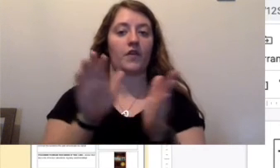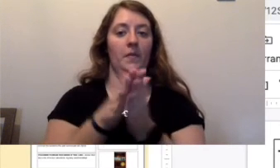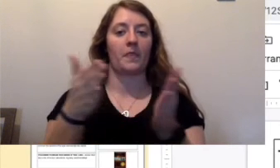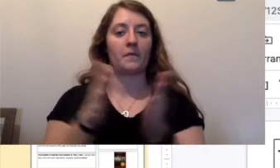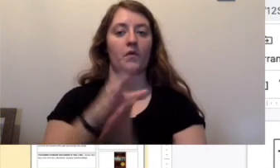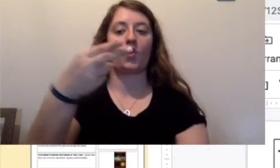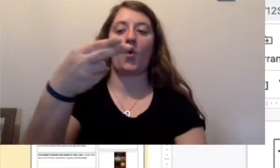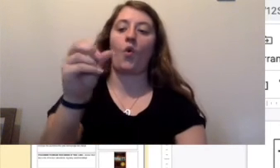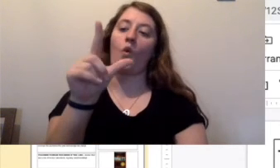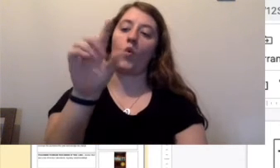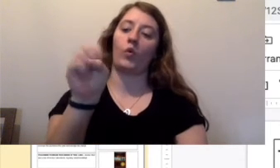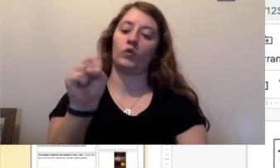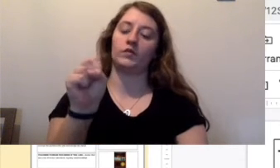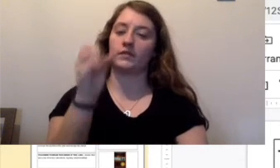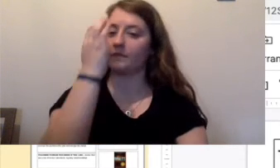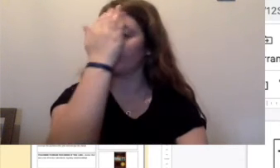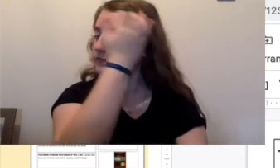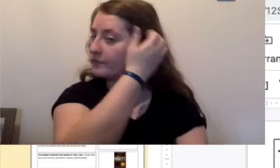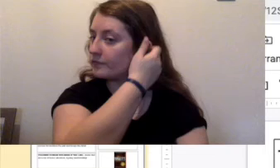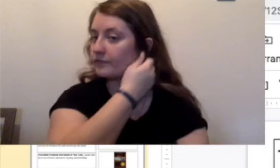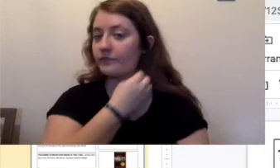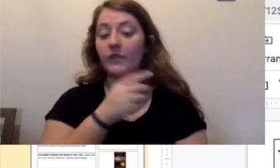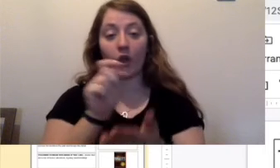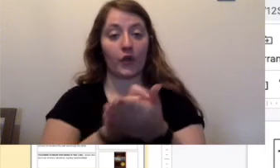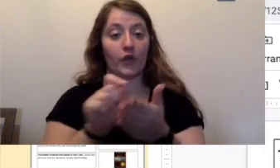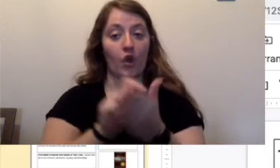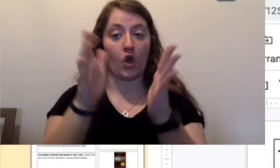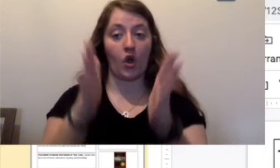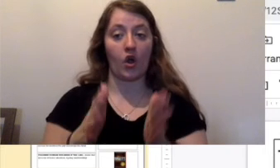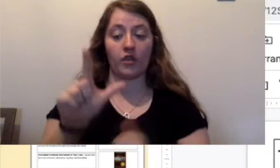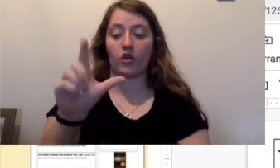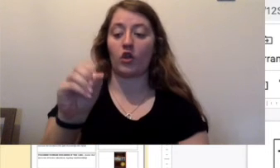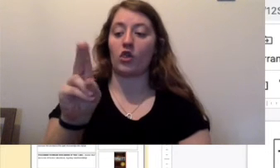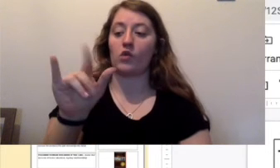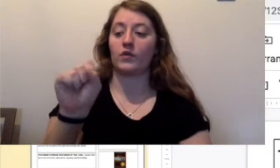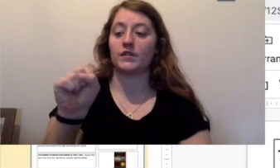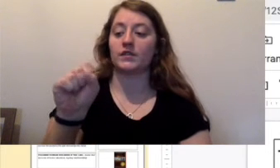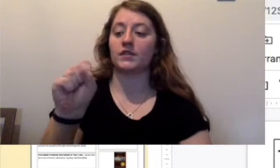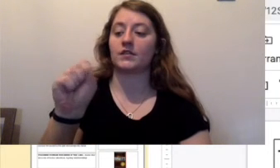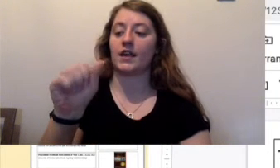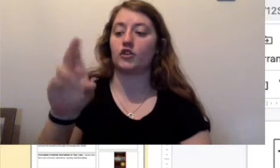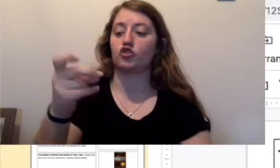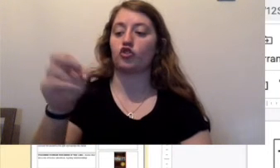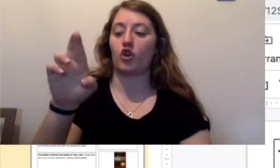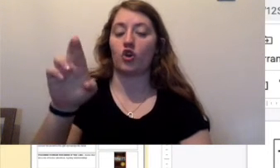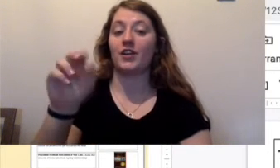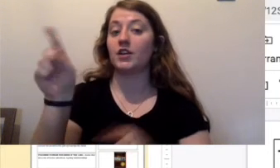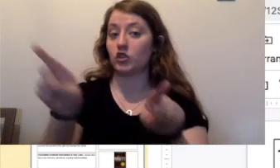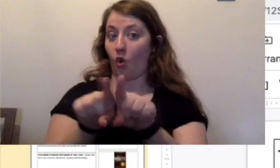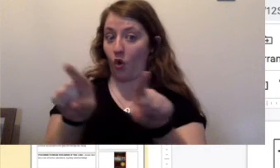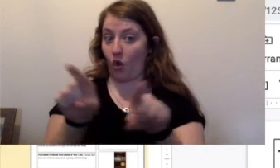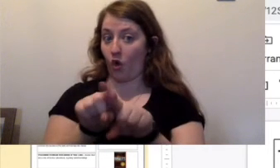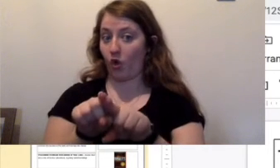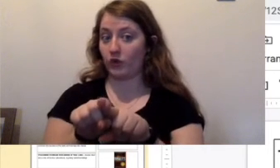Holes. And the author of the book is Louis Sachar. He is also the author of